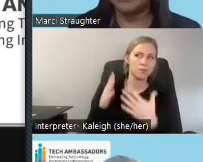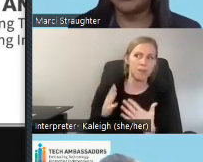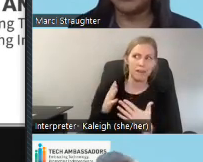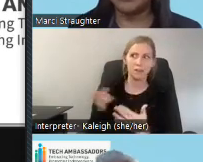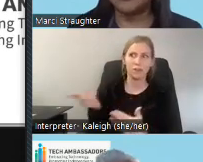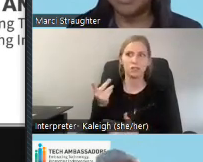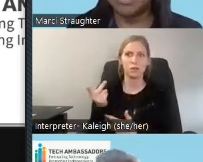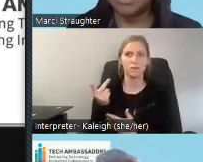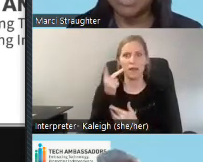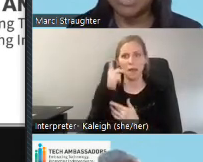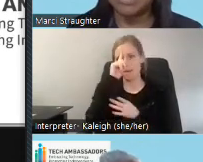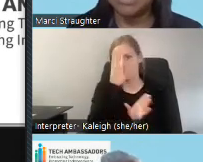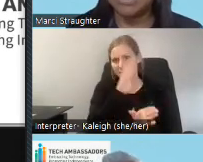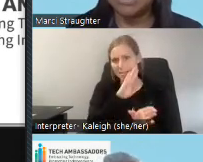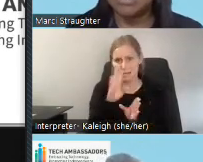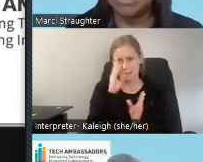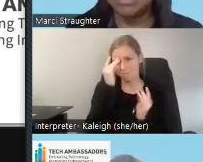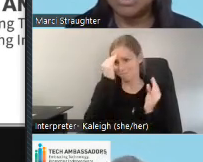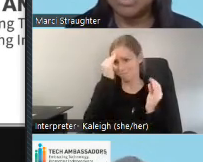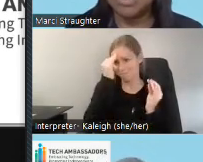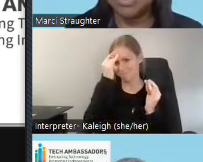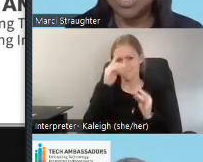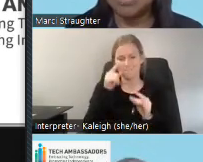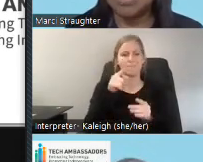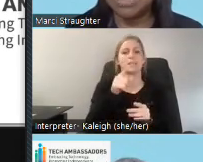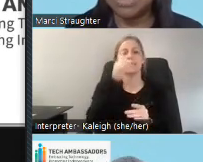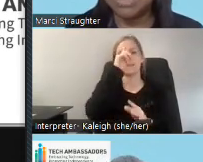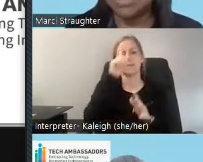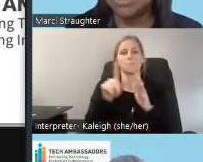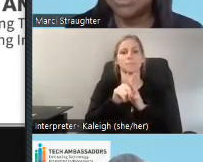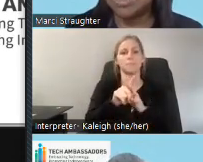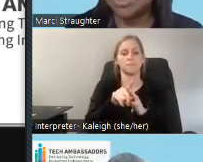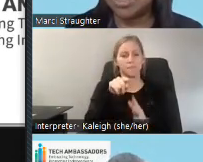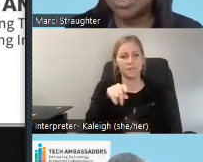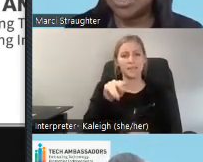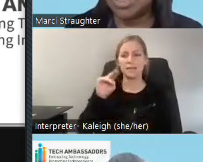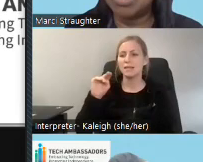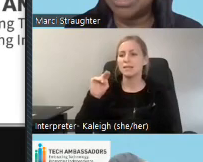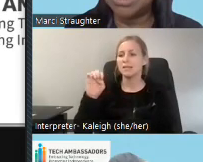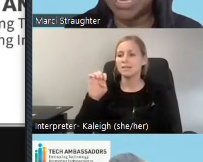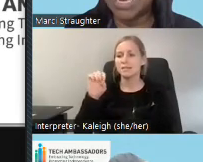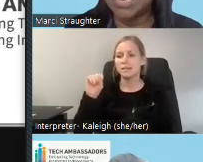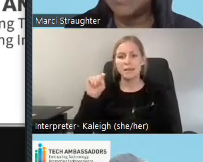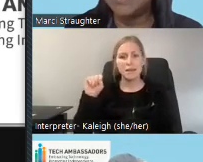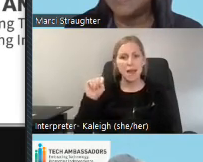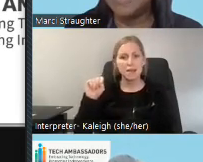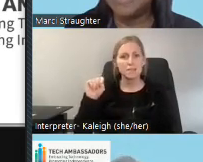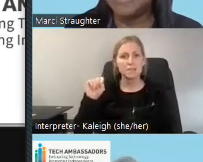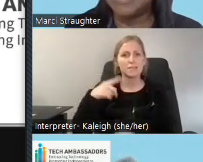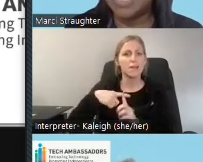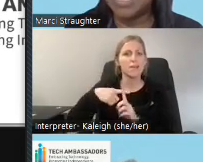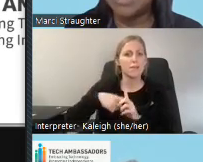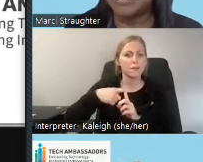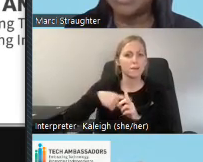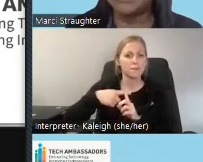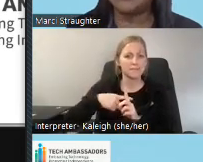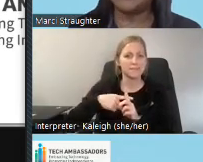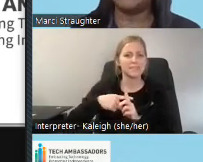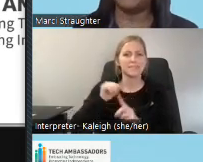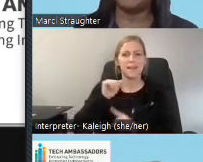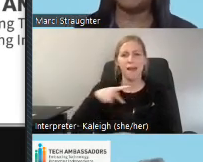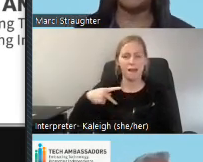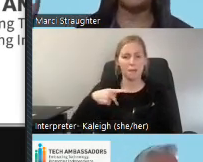So I got the Nest thermostat, and I